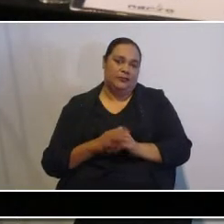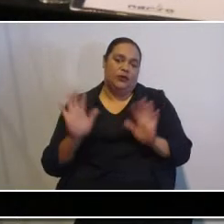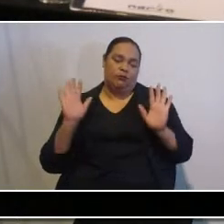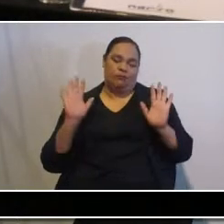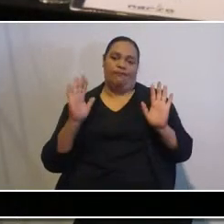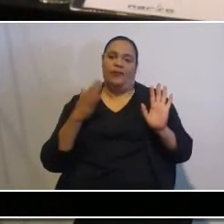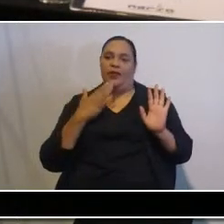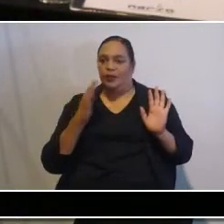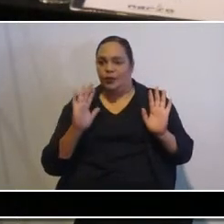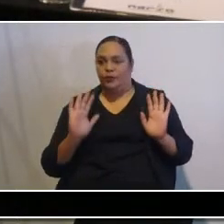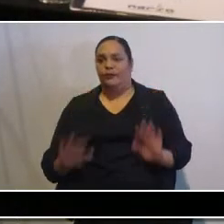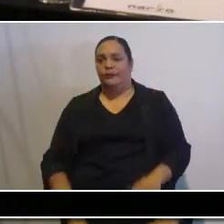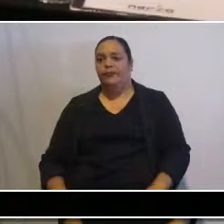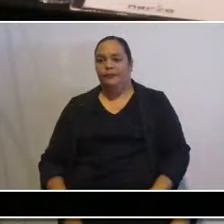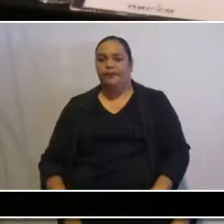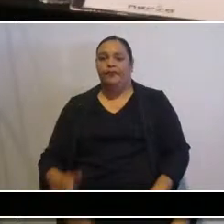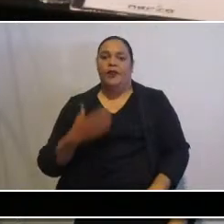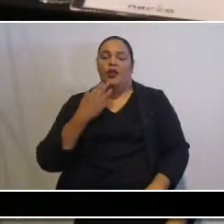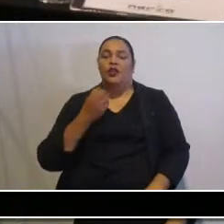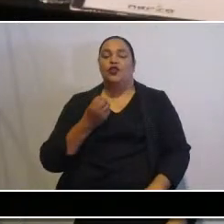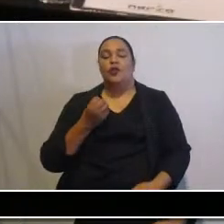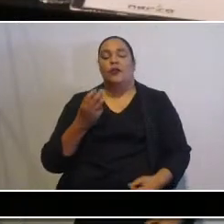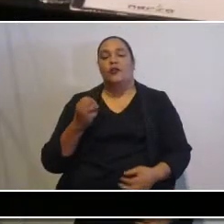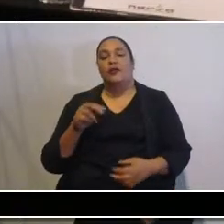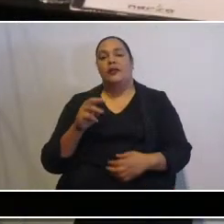Thanks. Thank you, Mr. Mkhize.